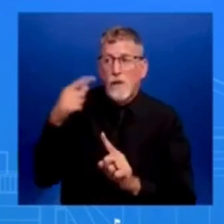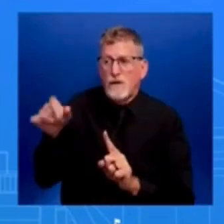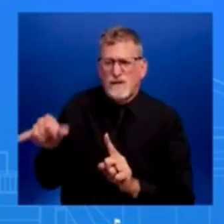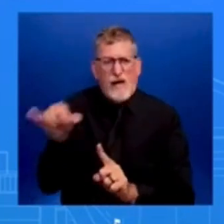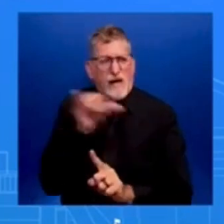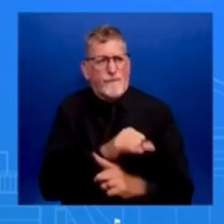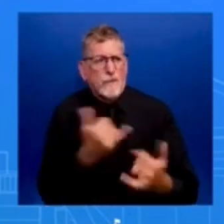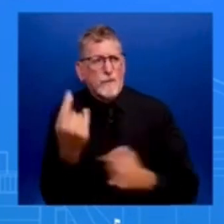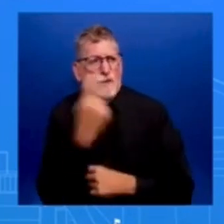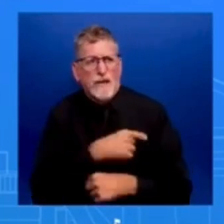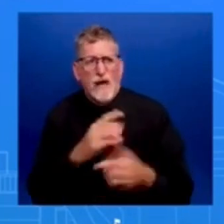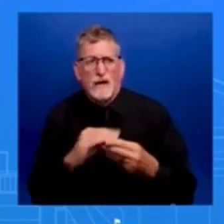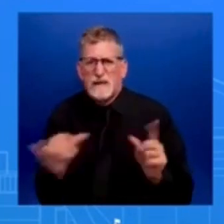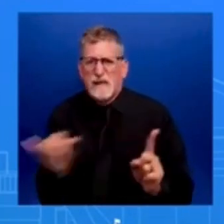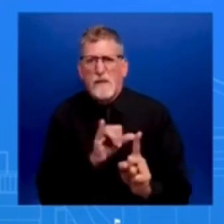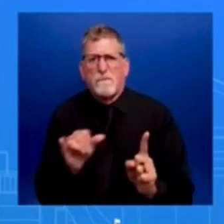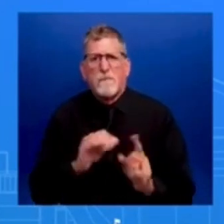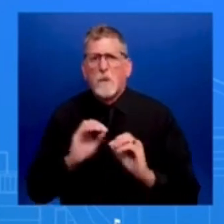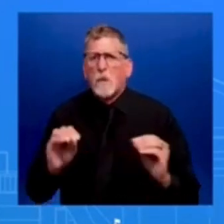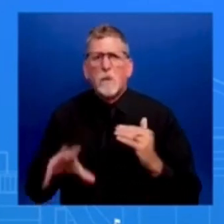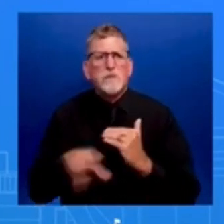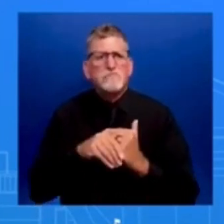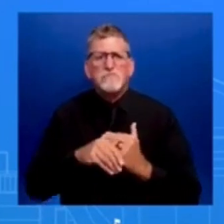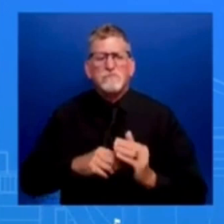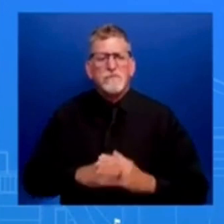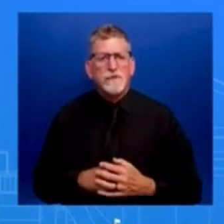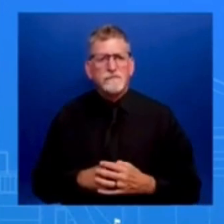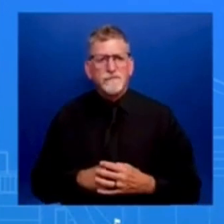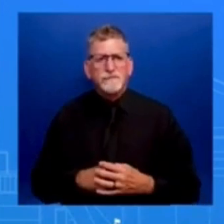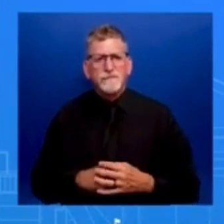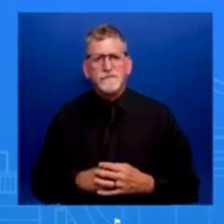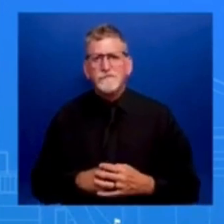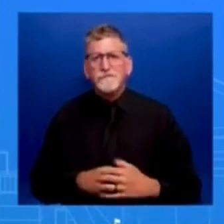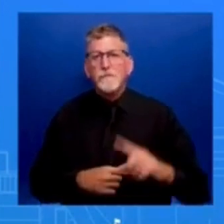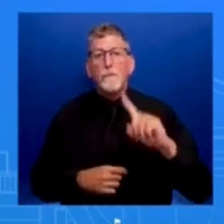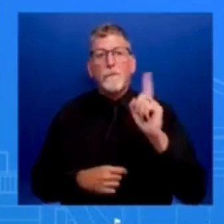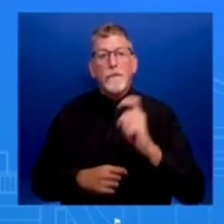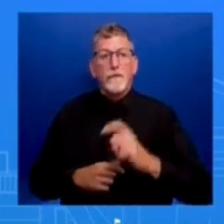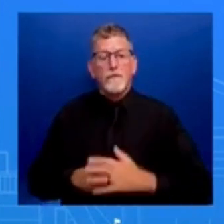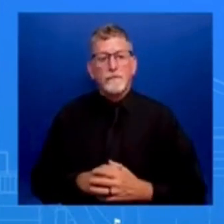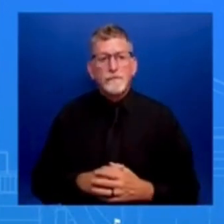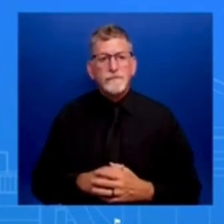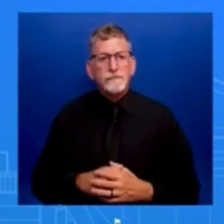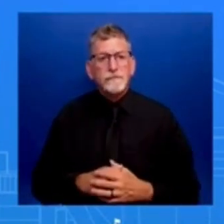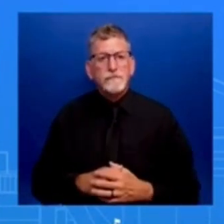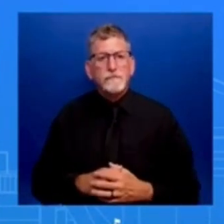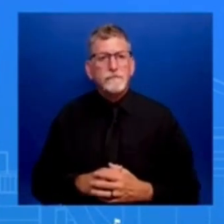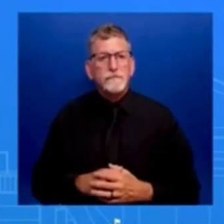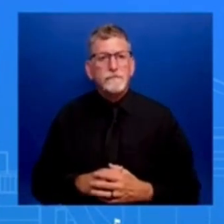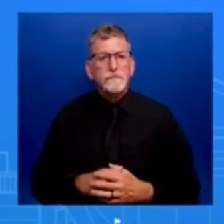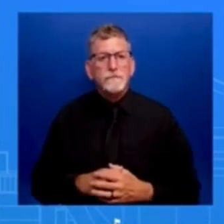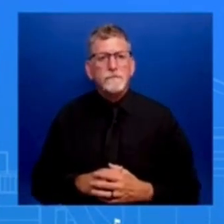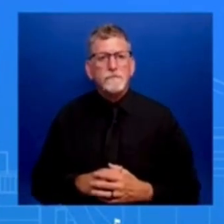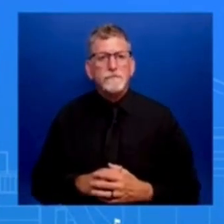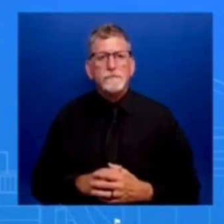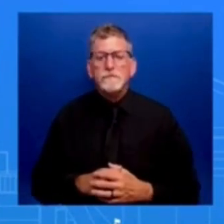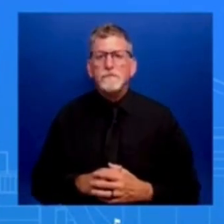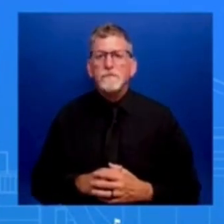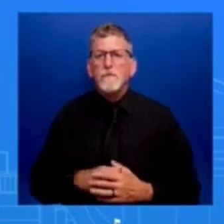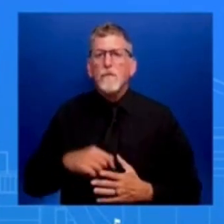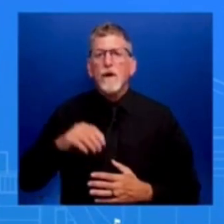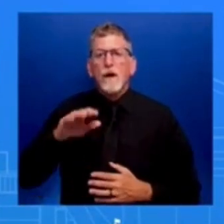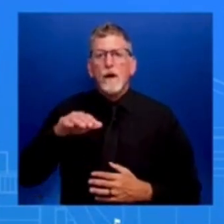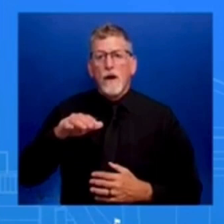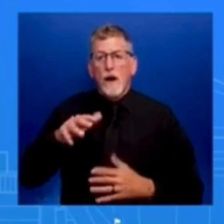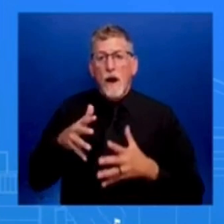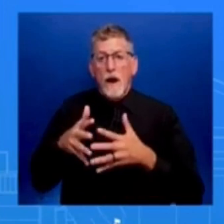Hey, Andrea, good to see you. Yeah, good to see you too. Andrea. Okay. On Niger, is the U.S. considering making a plan to remove troops